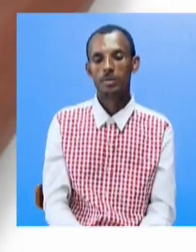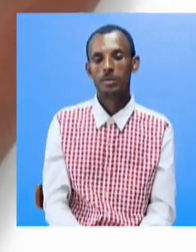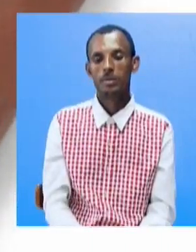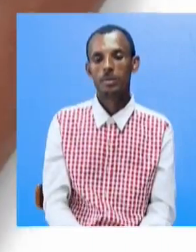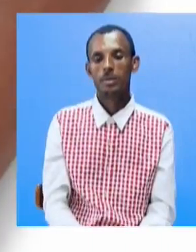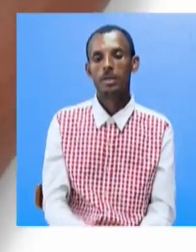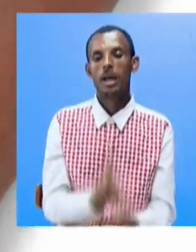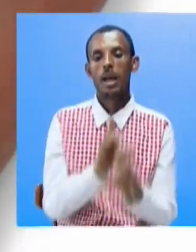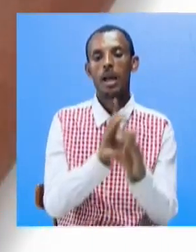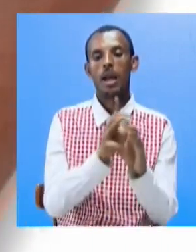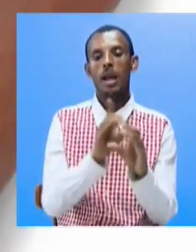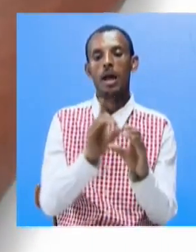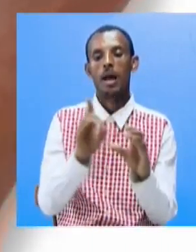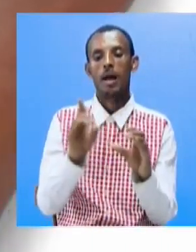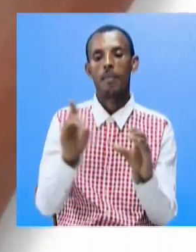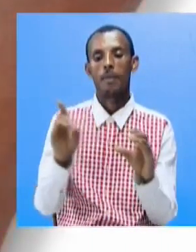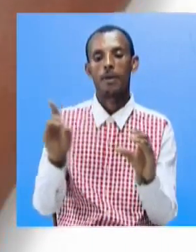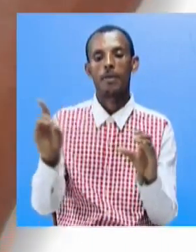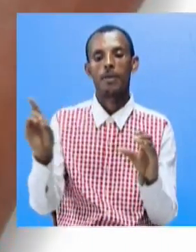diameter